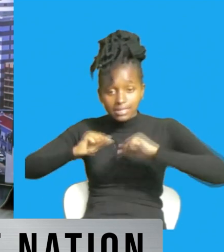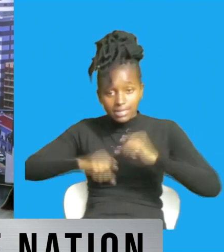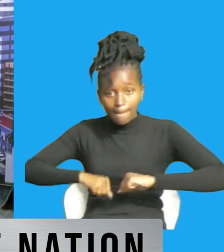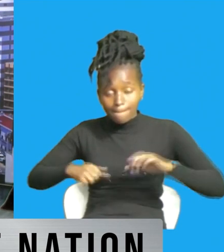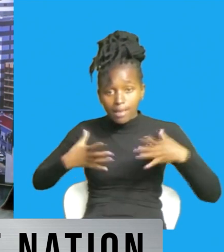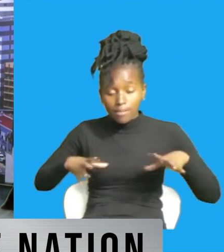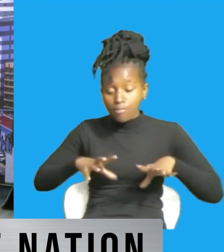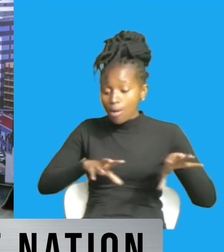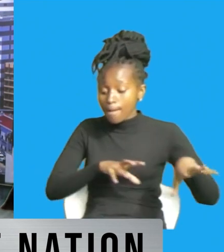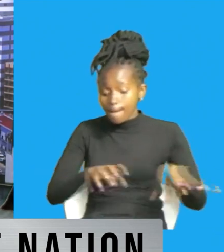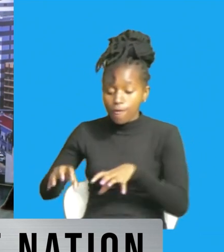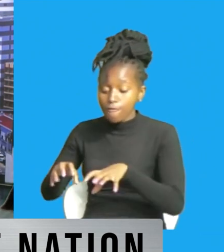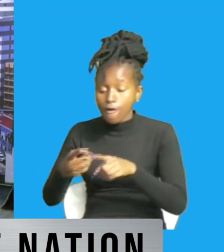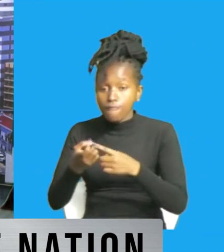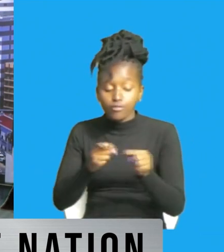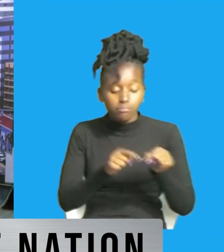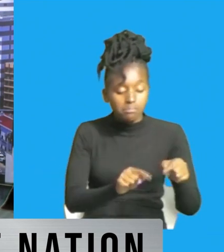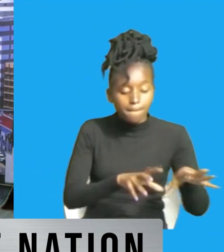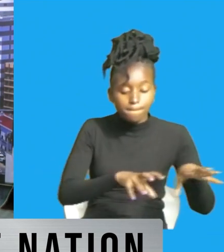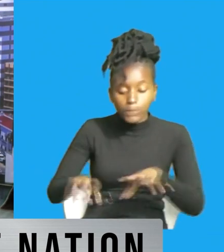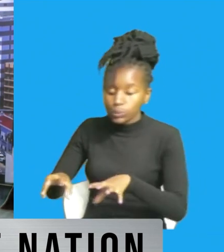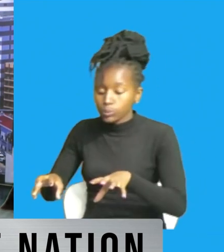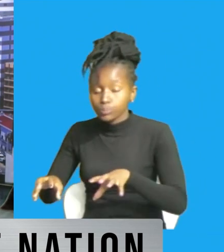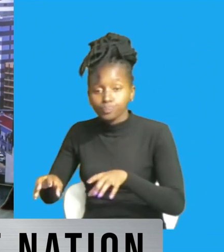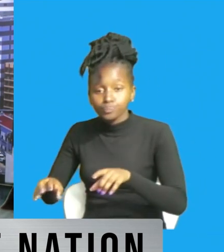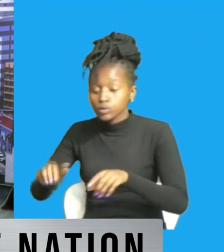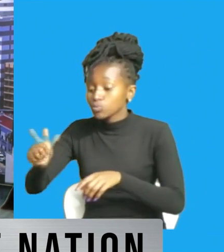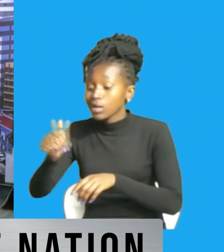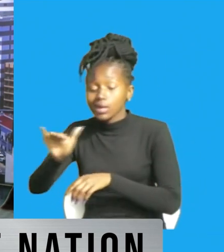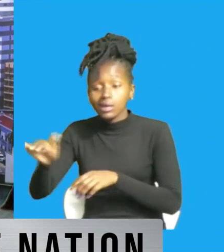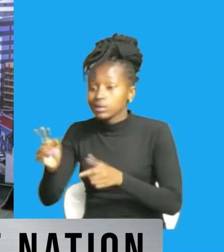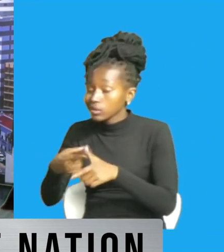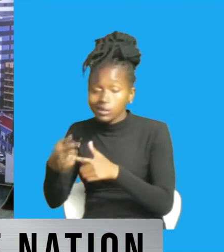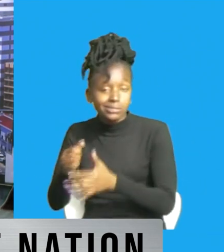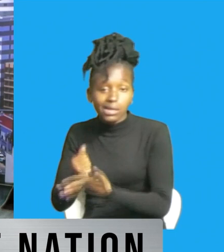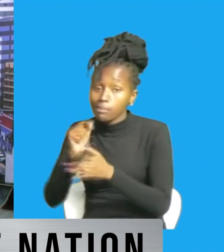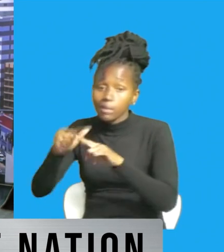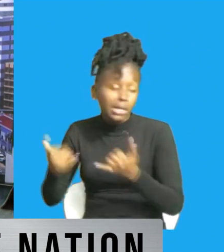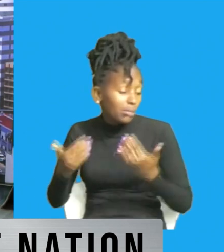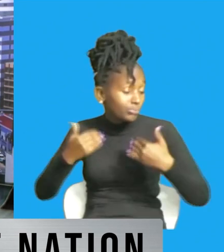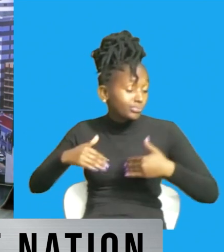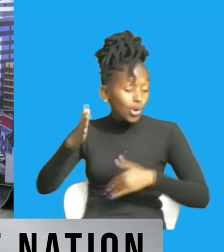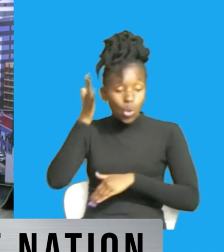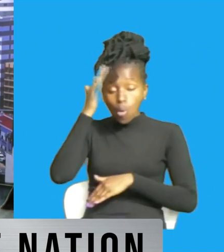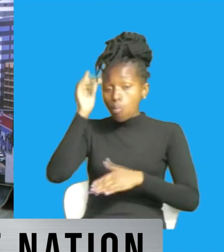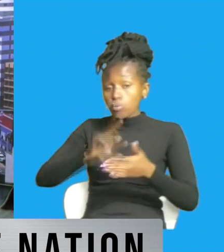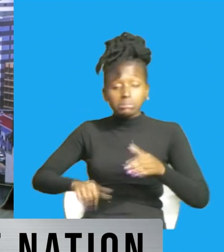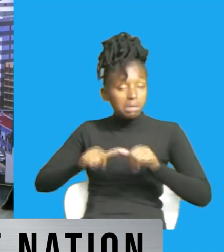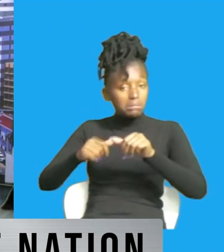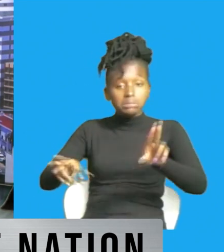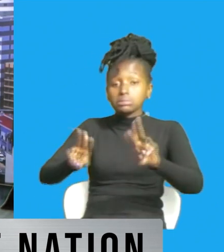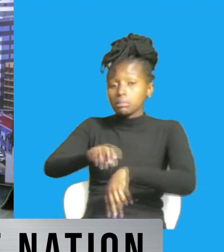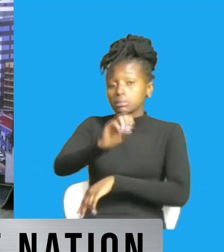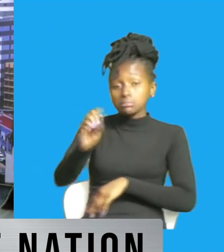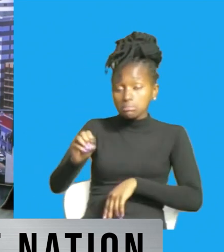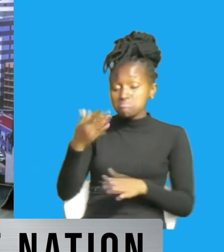vyumba vya wametolewa pale ndani ndio sasa wafanye kazi, lakini I don't know what's going on. I think it's very unfortunate. Was it too much